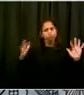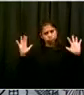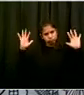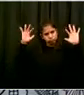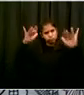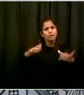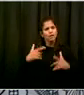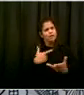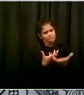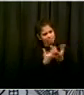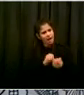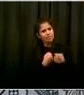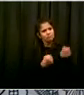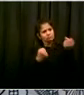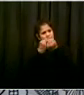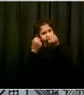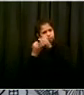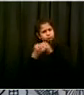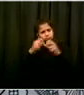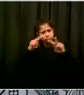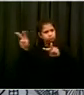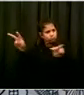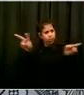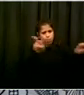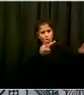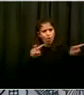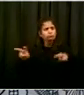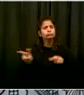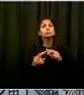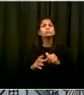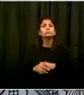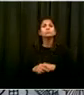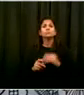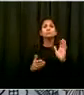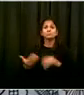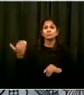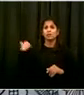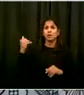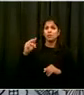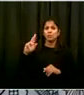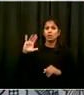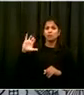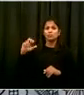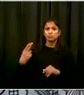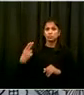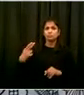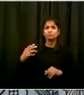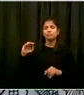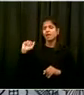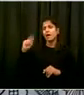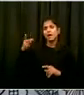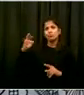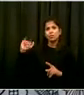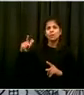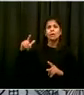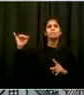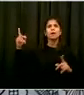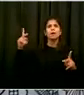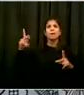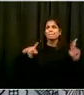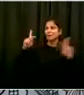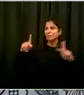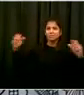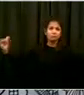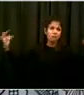fact, had fully shut down. We're not even talking about, you know, small groups. We're talking about people had shut down entirely across the